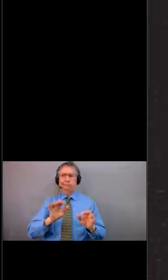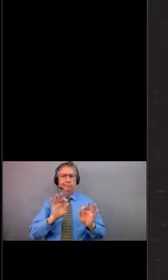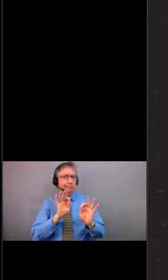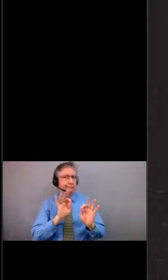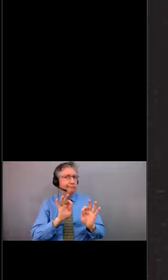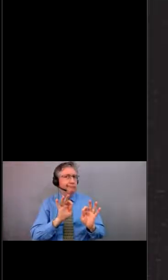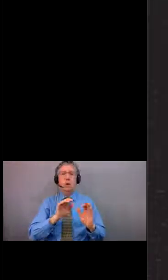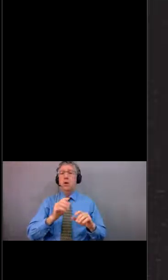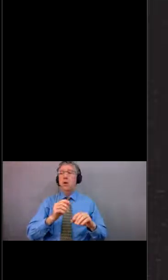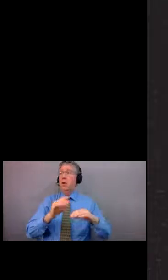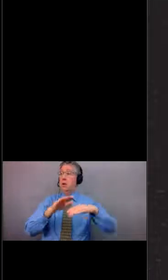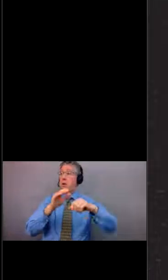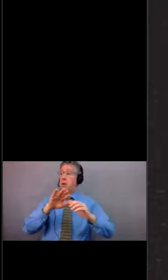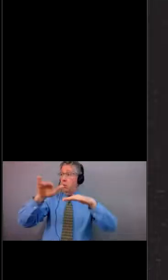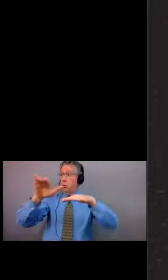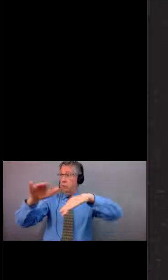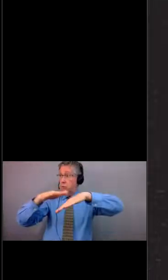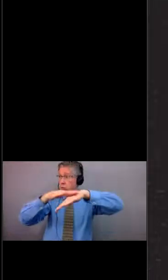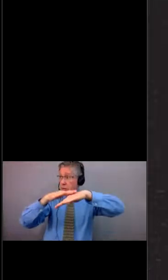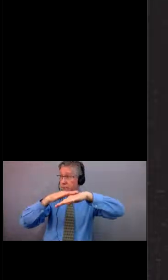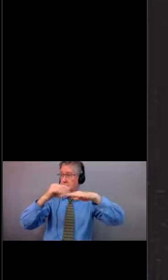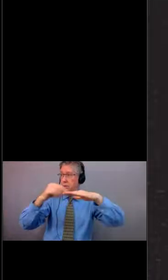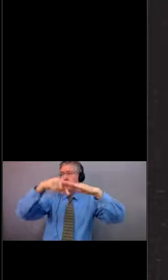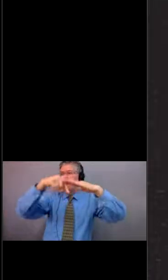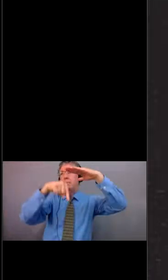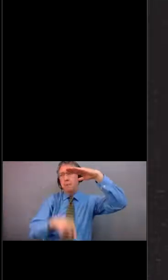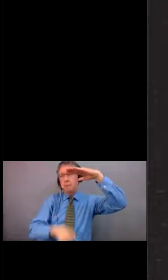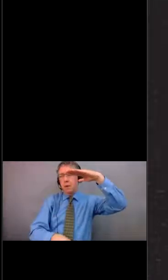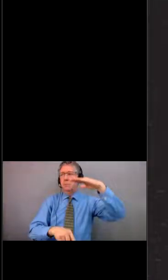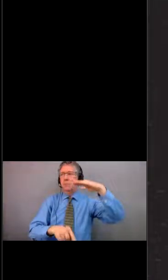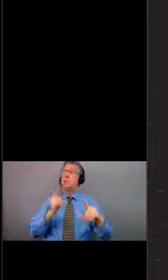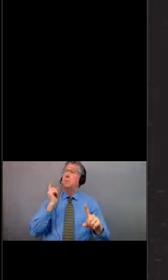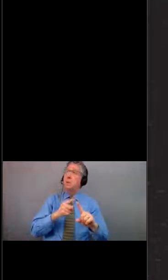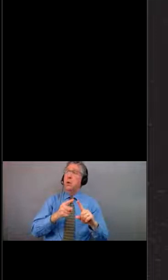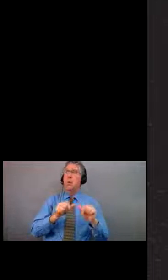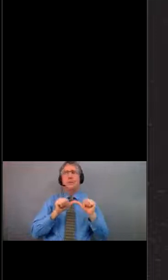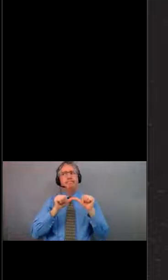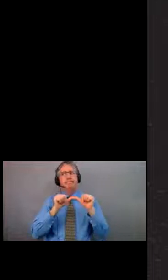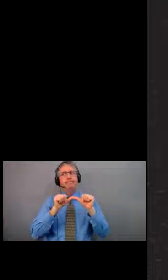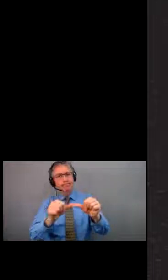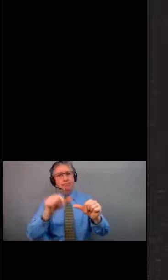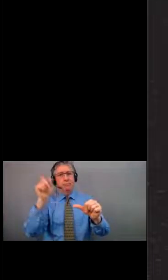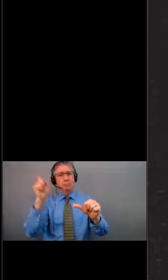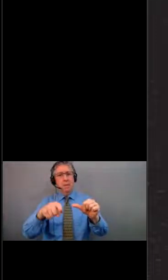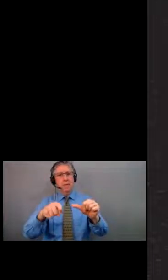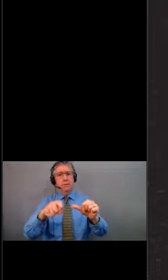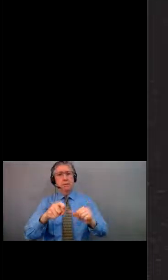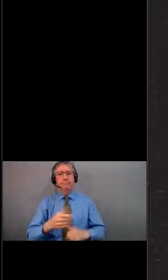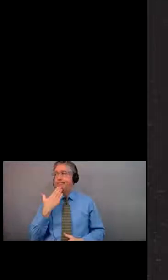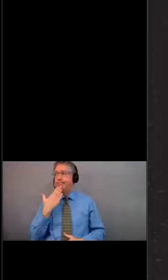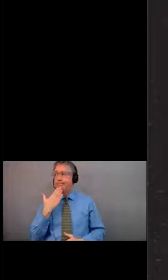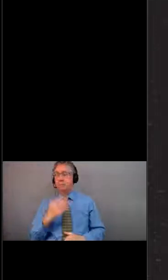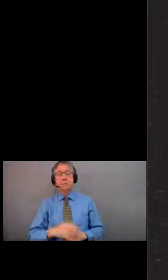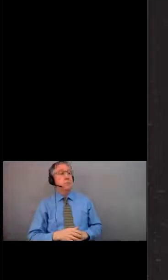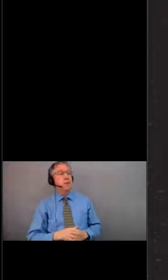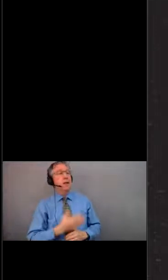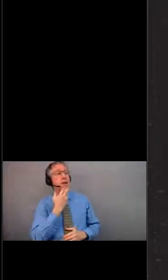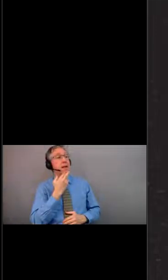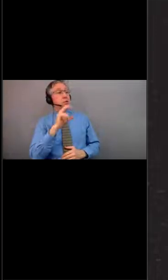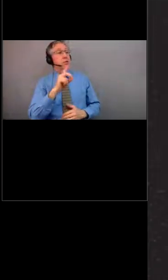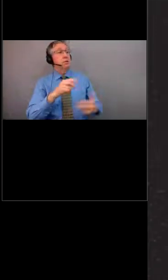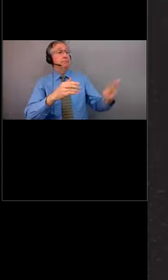in the oceans, and finding that it's really important to continue to do so. Thank you. Thanks, Richard. Ayumi?